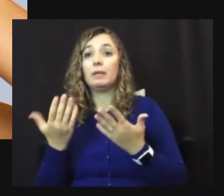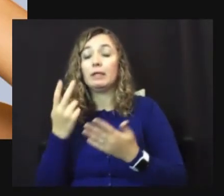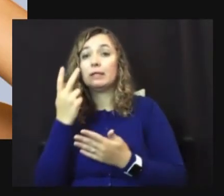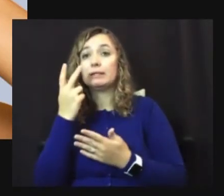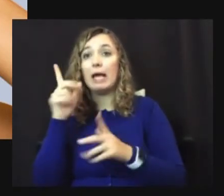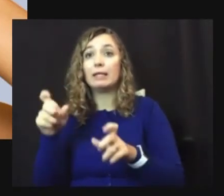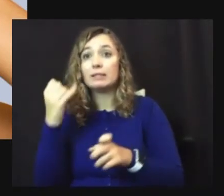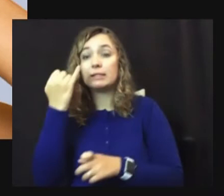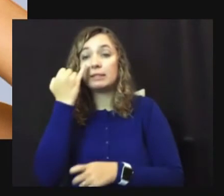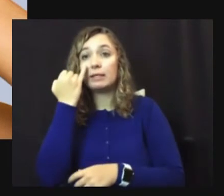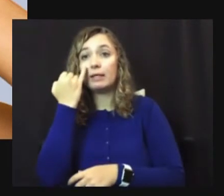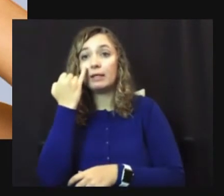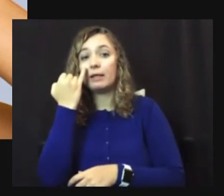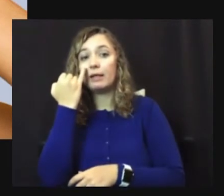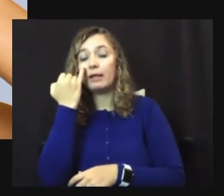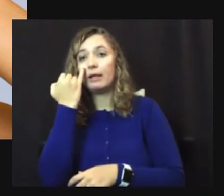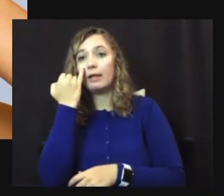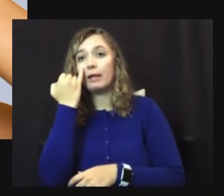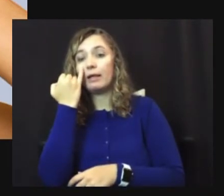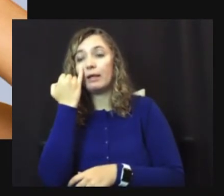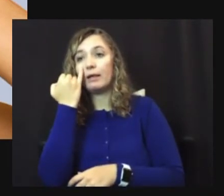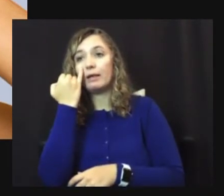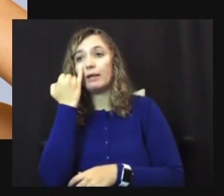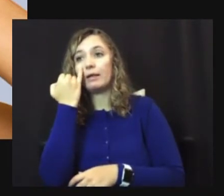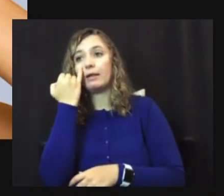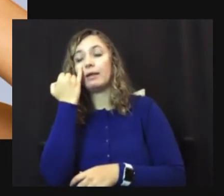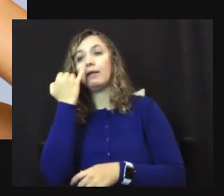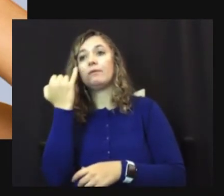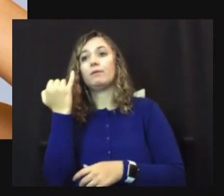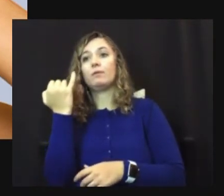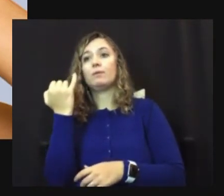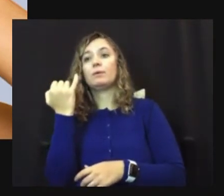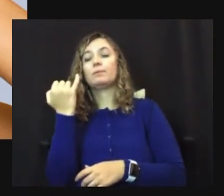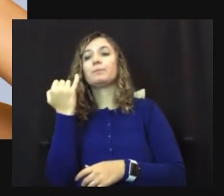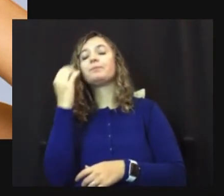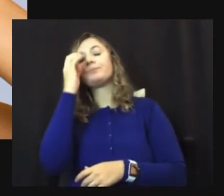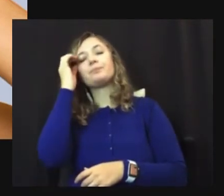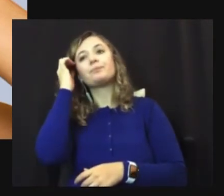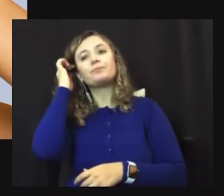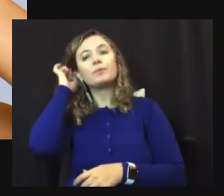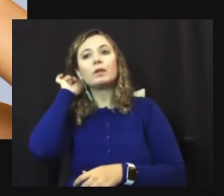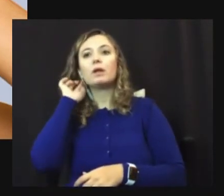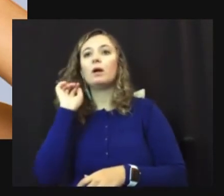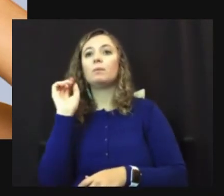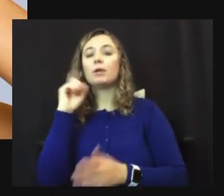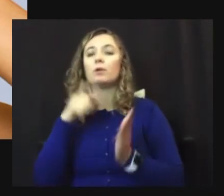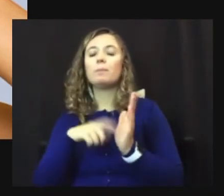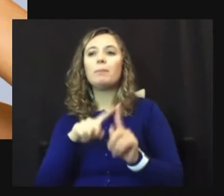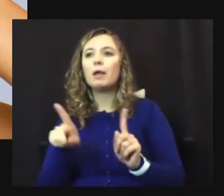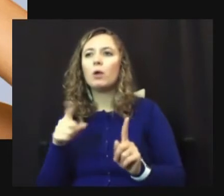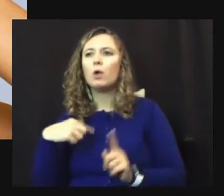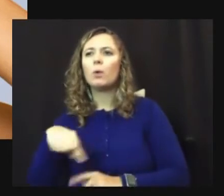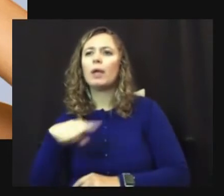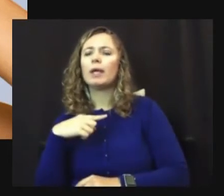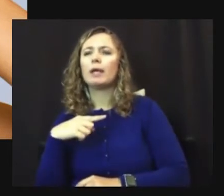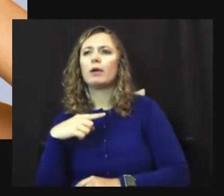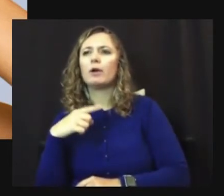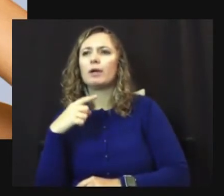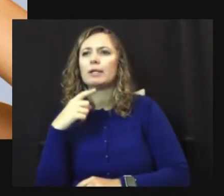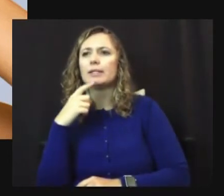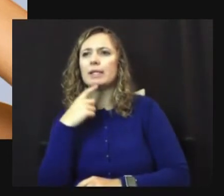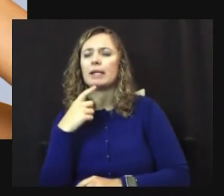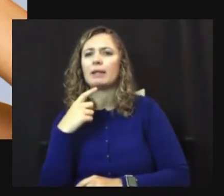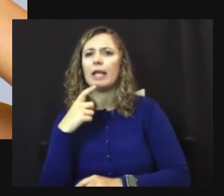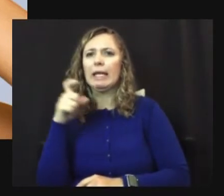So we don't do that. And then we just let them go out into the world feeling like they have to do all these things. And